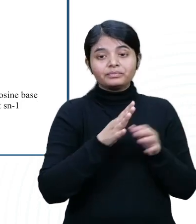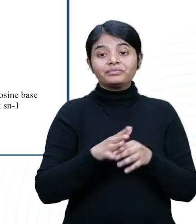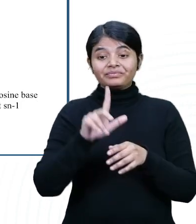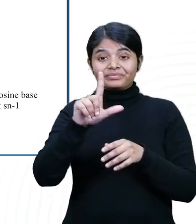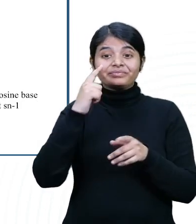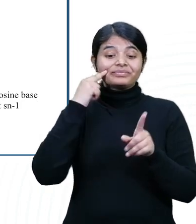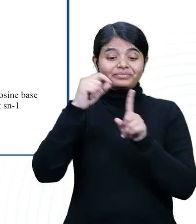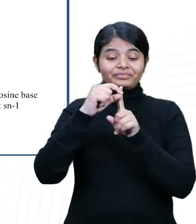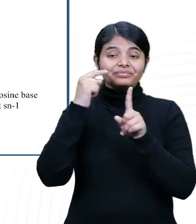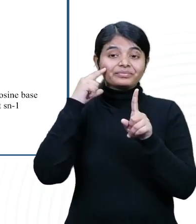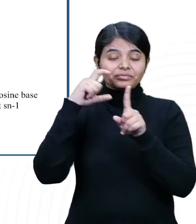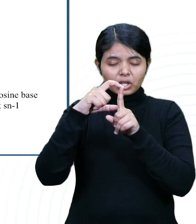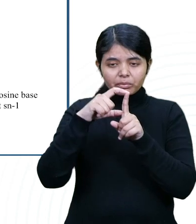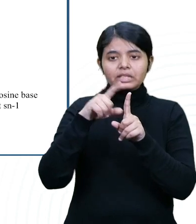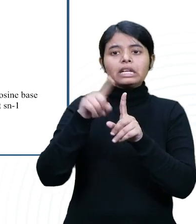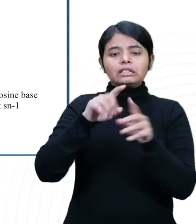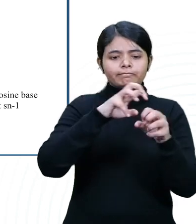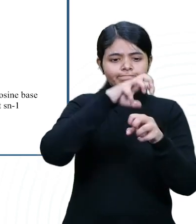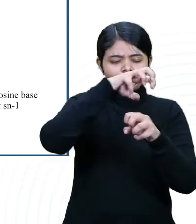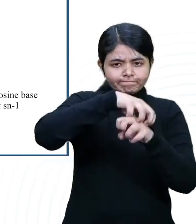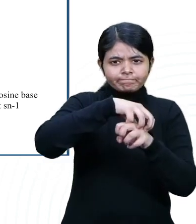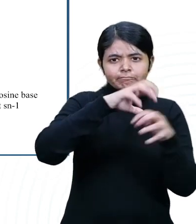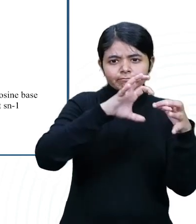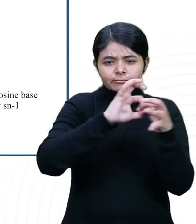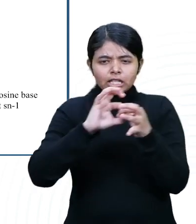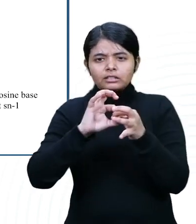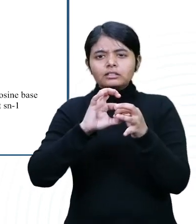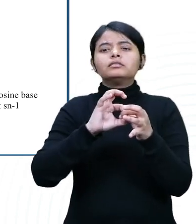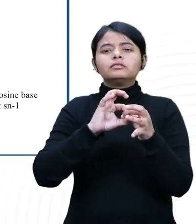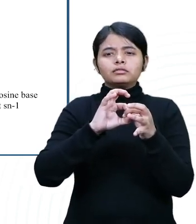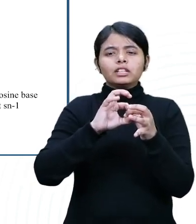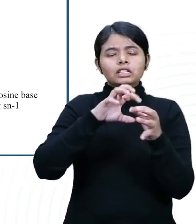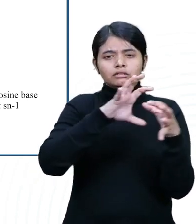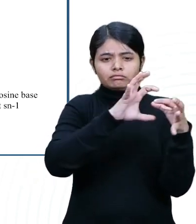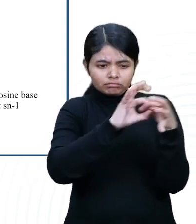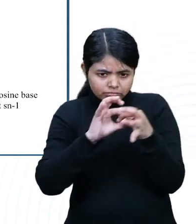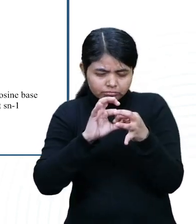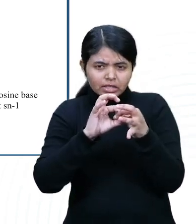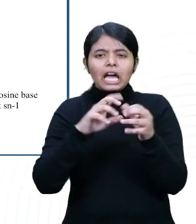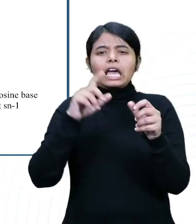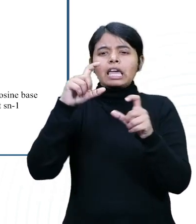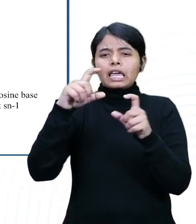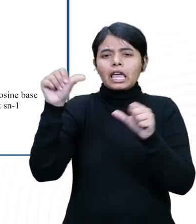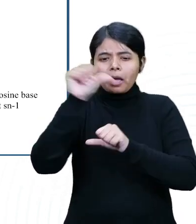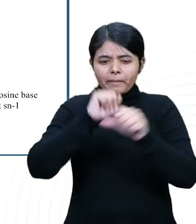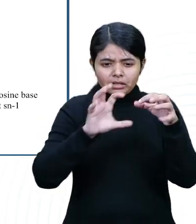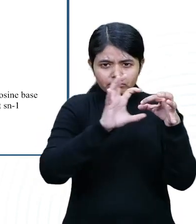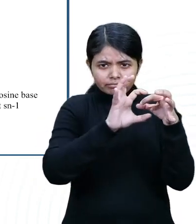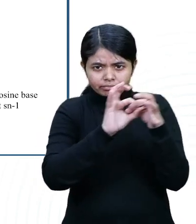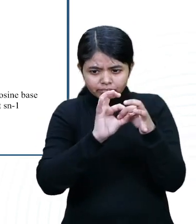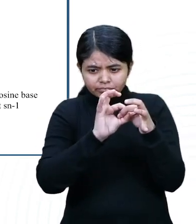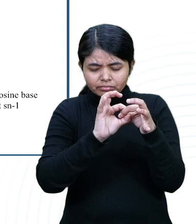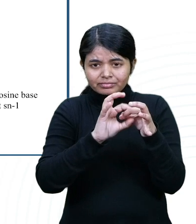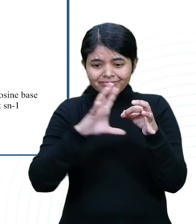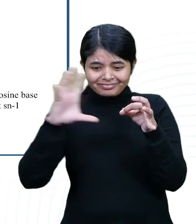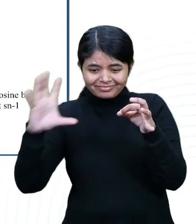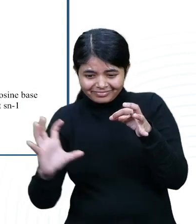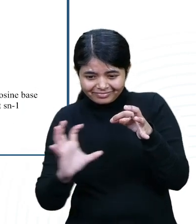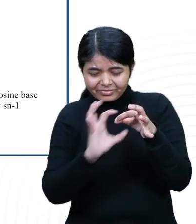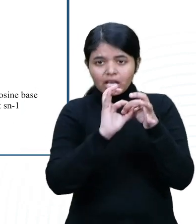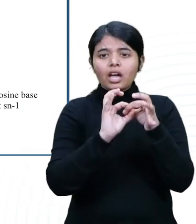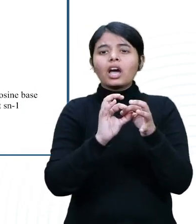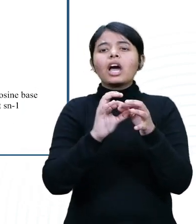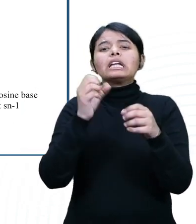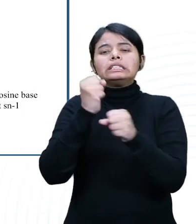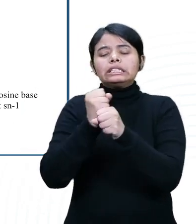So we talked about the glycoproteins, but there are glycolipids as well. For example, here I'm showing the Trypanosoma cruzi glycolipids. The surface